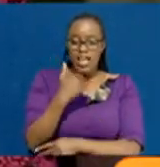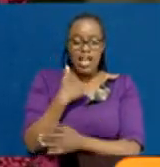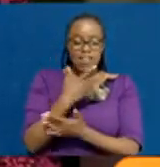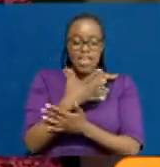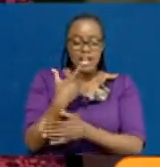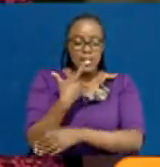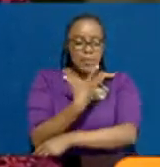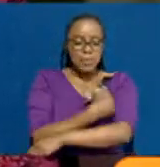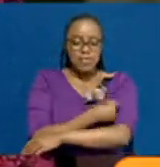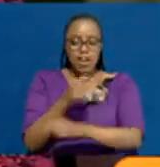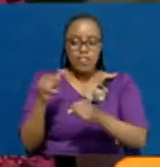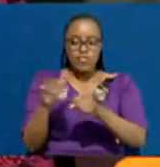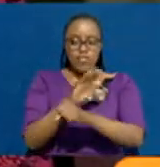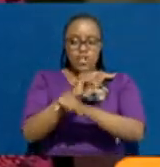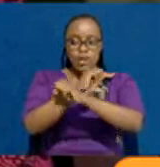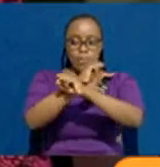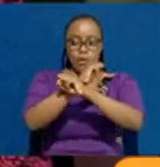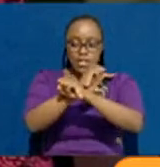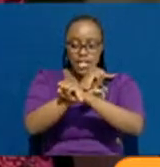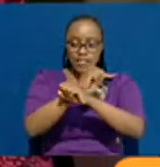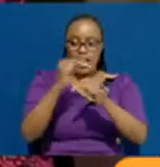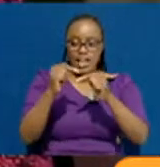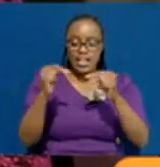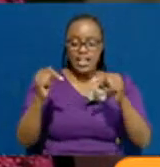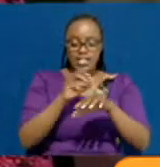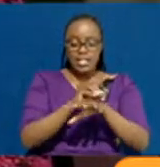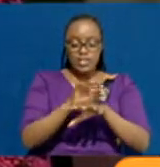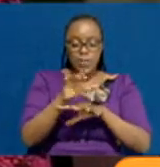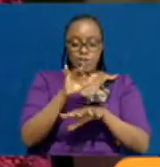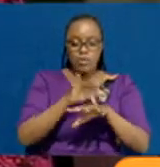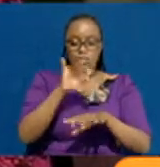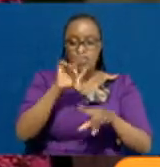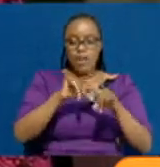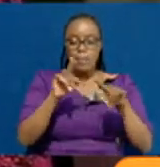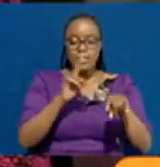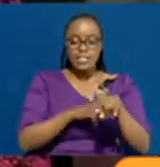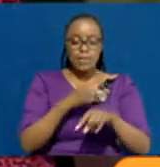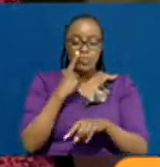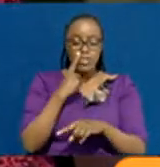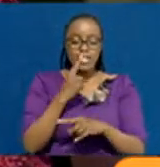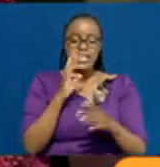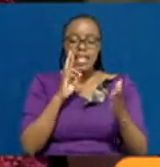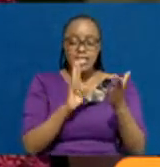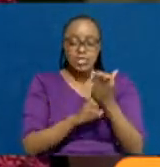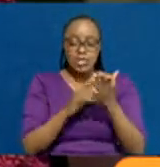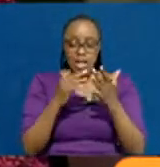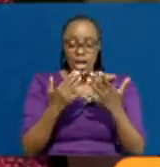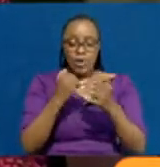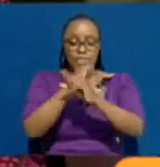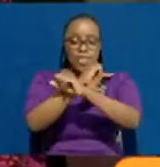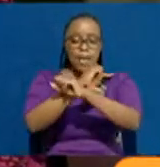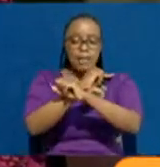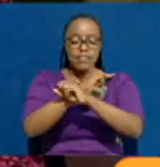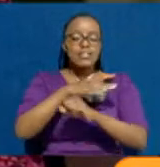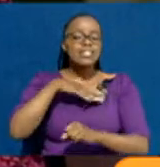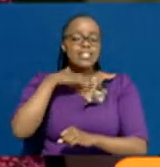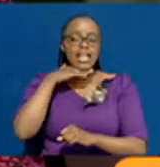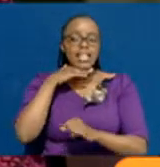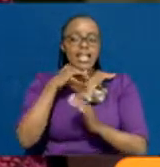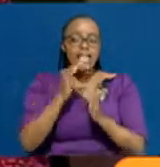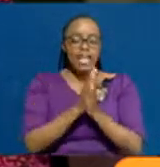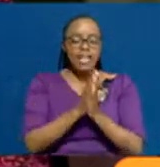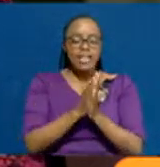vaccines entirely prevent transmission of infection, but we look at the outcomes in terms of preventing death and